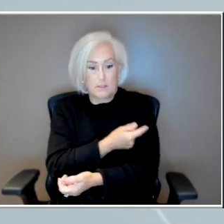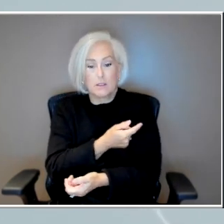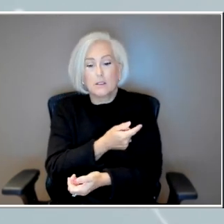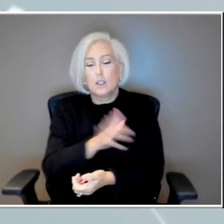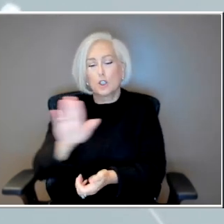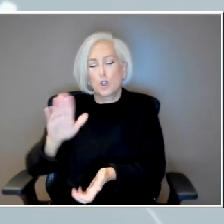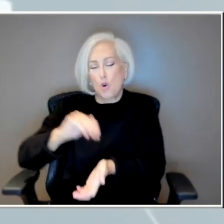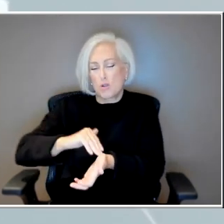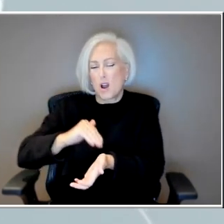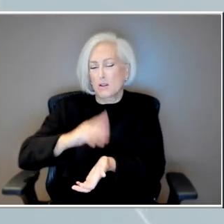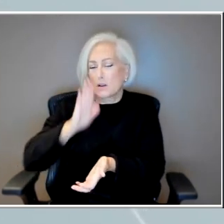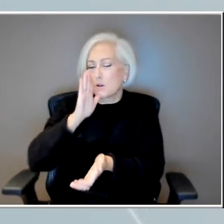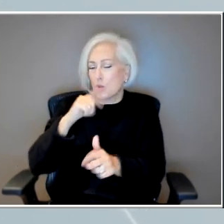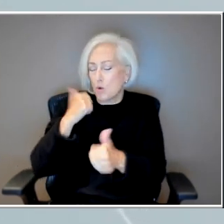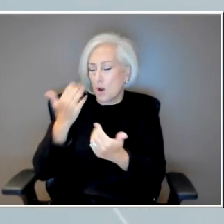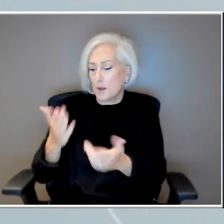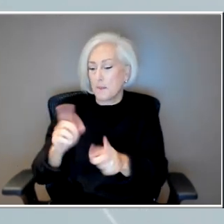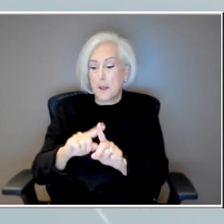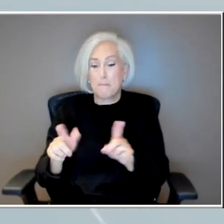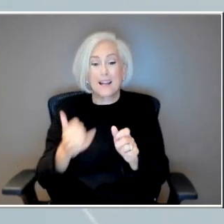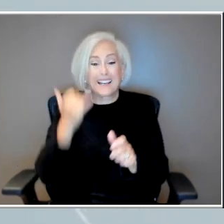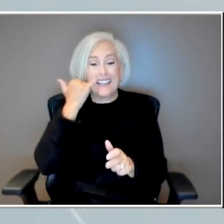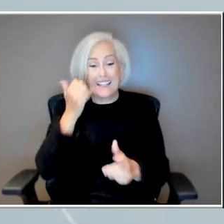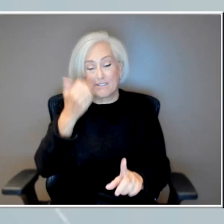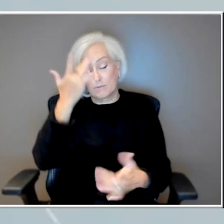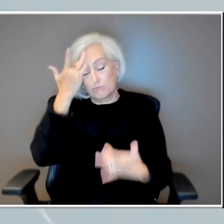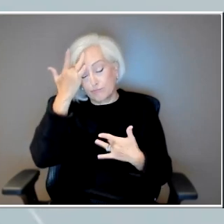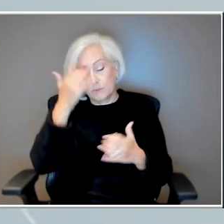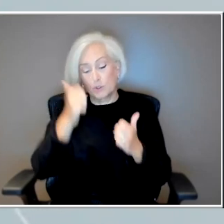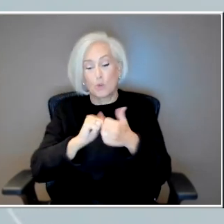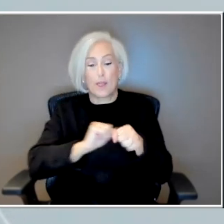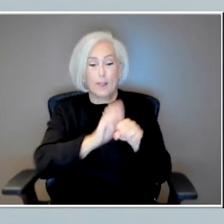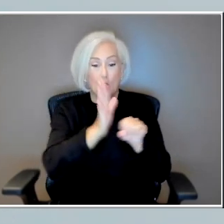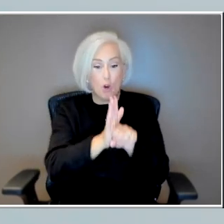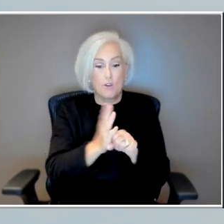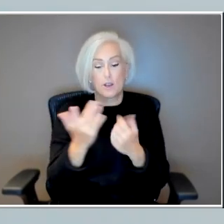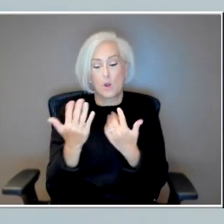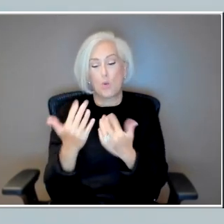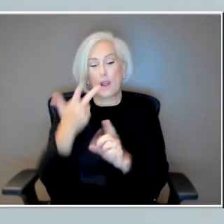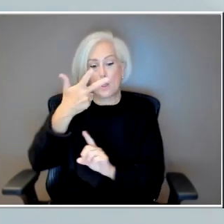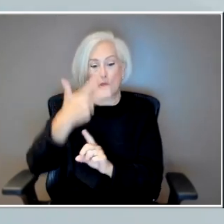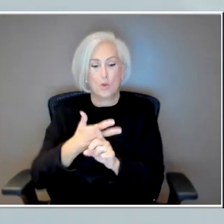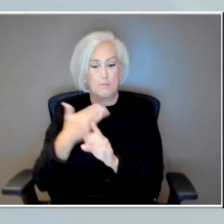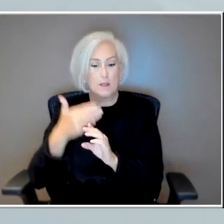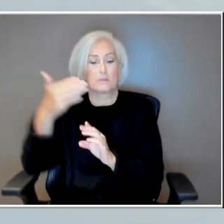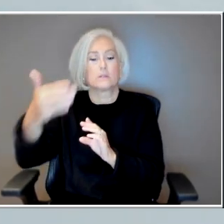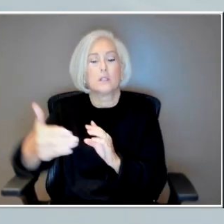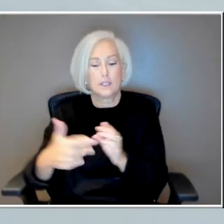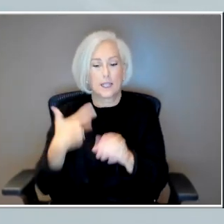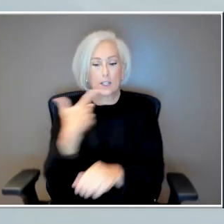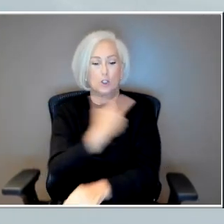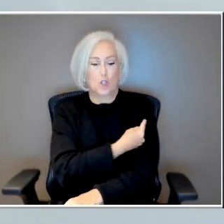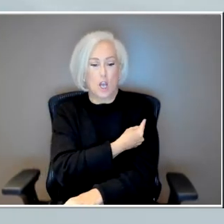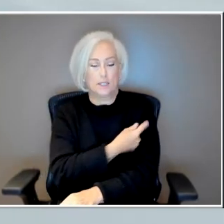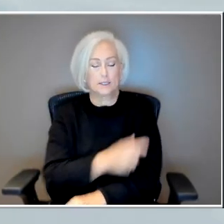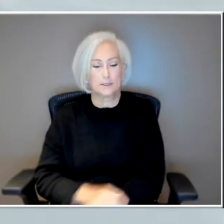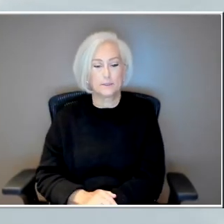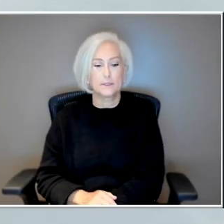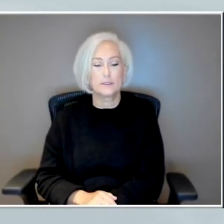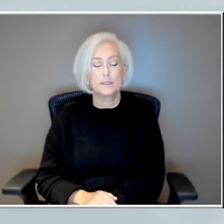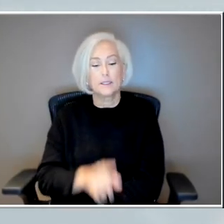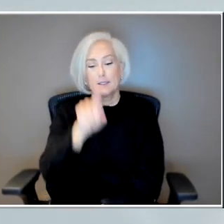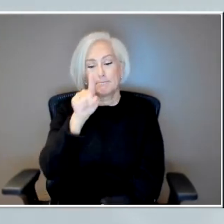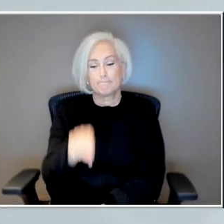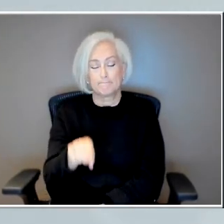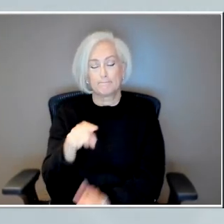for 3 months after the recent COVID. All right, and this is the recent recommendations up there on the screen. If you have COVID, as to Dr. Adiga's